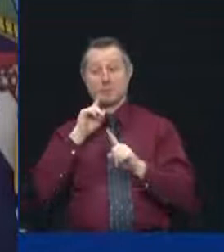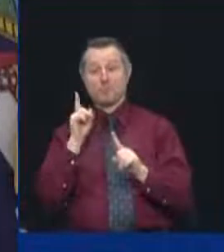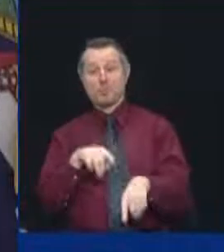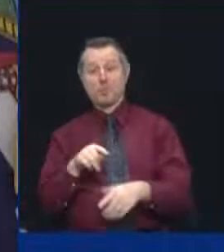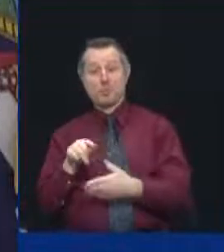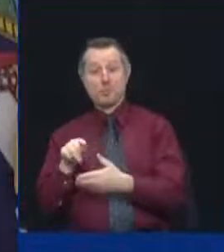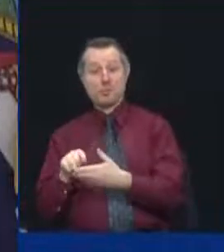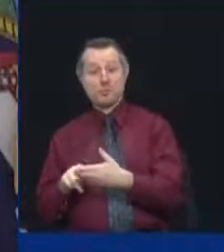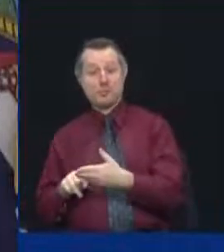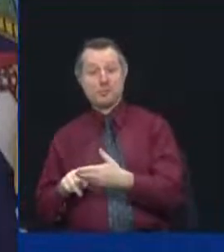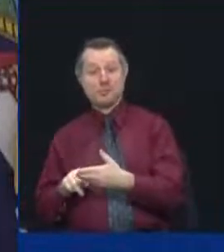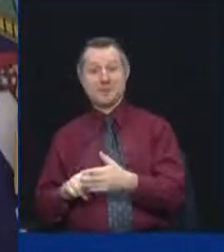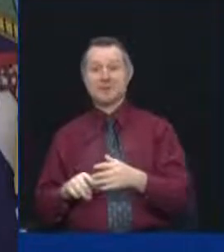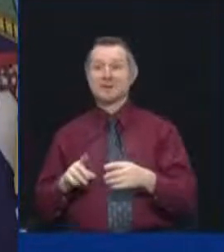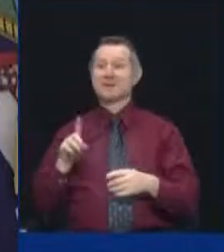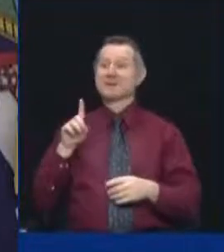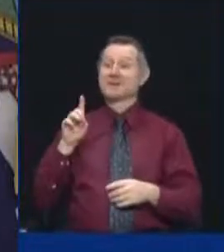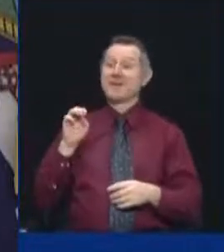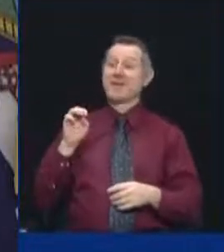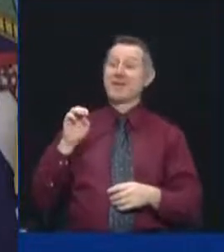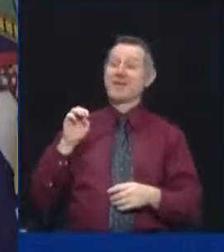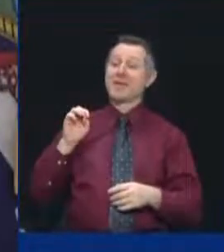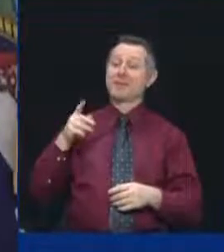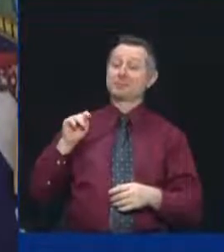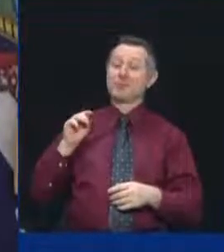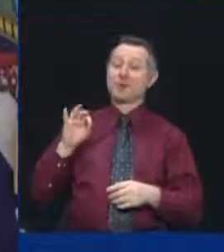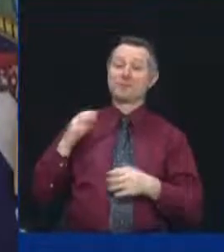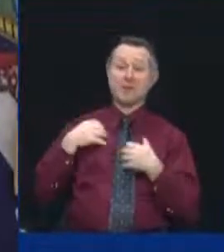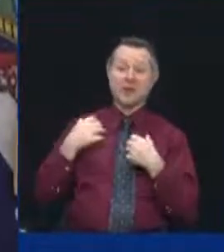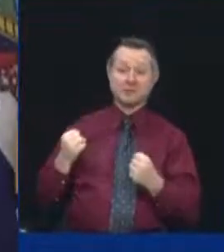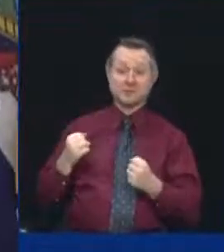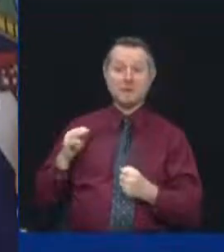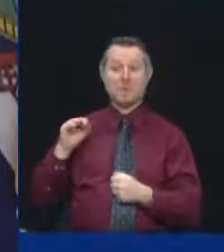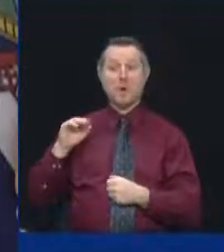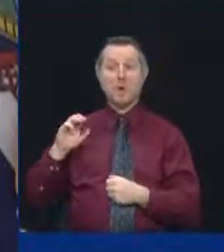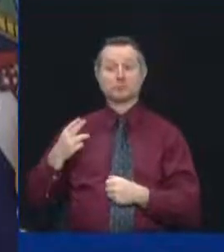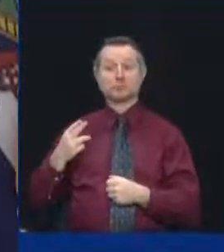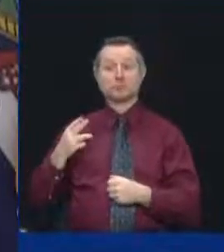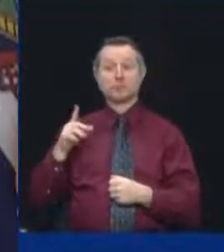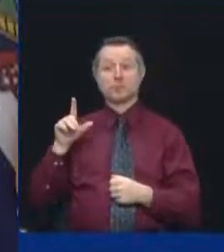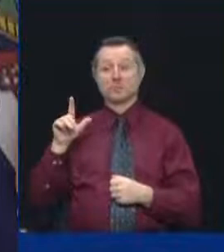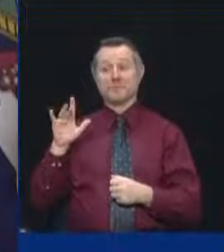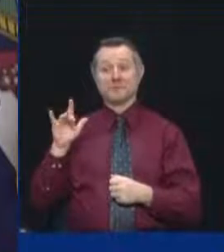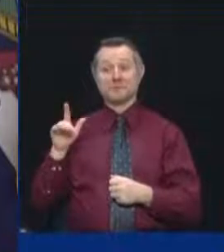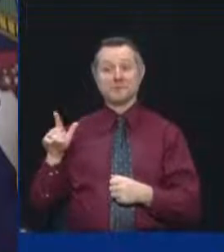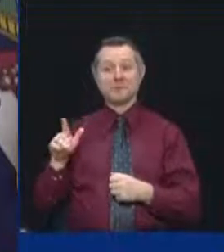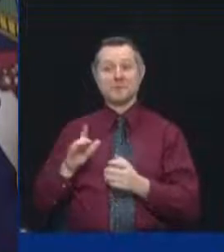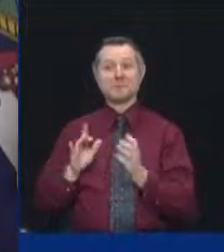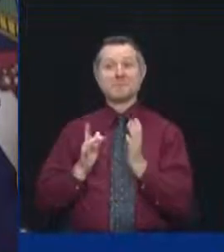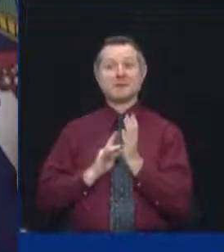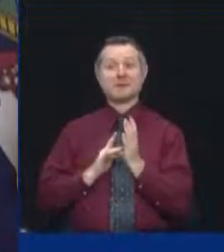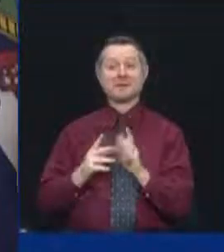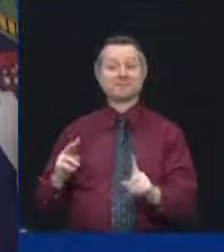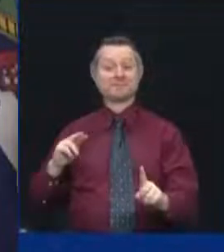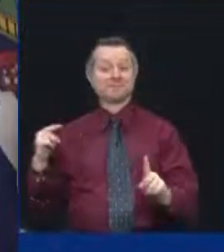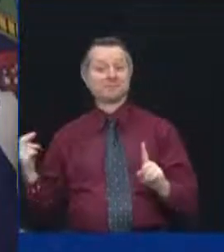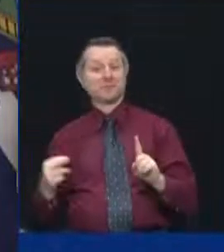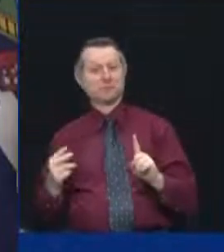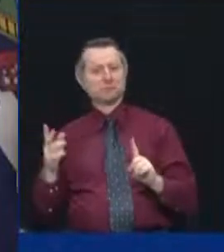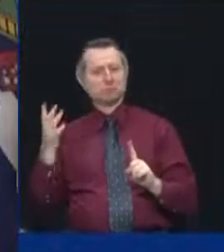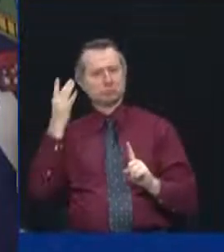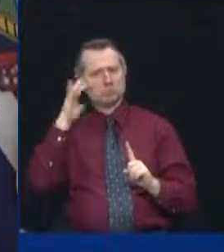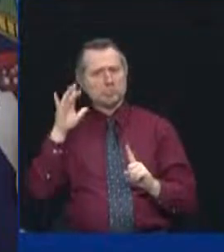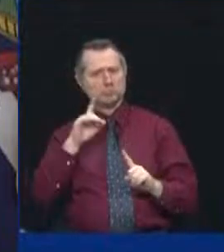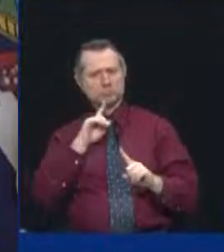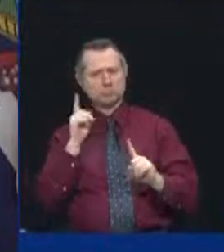Department of Health on March 25th, which was, from a medical point of view, smart. They